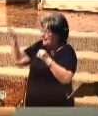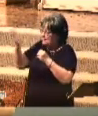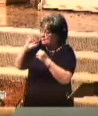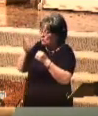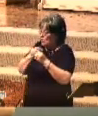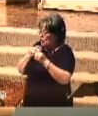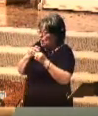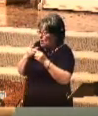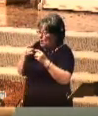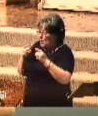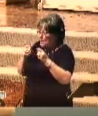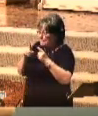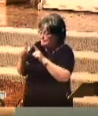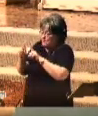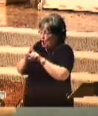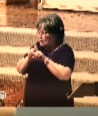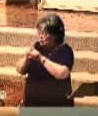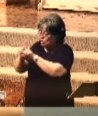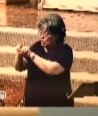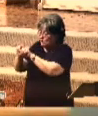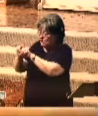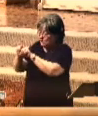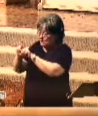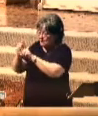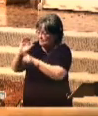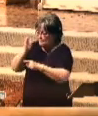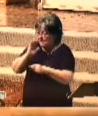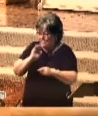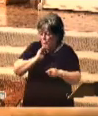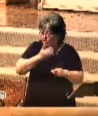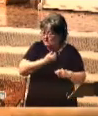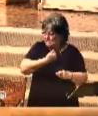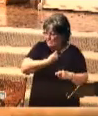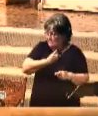we can on our own, all 10/10.